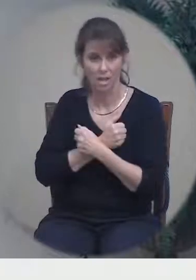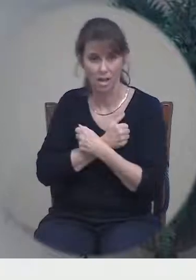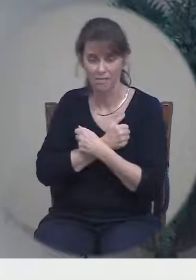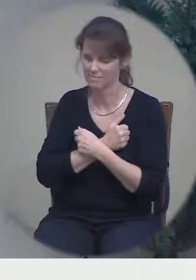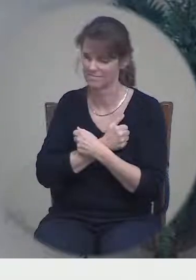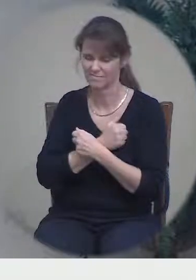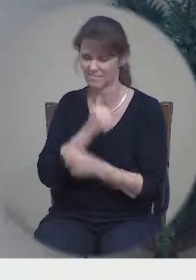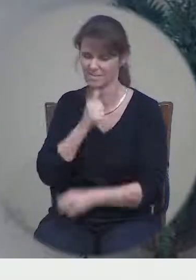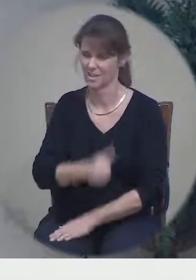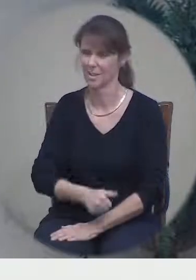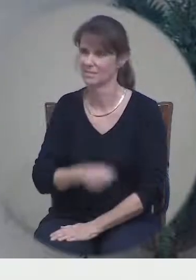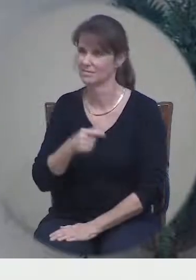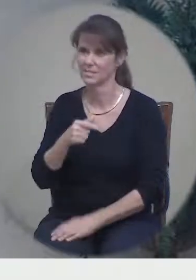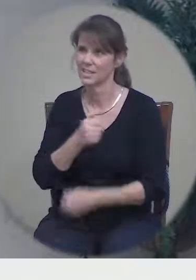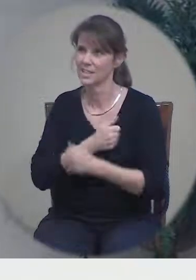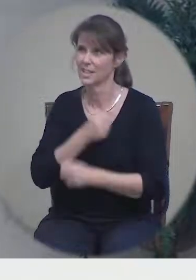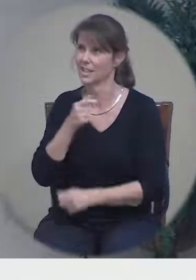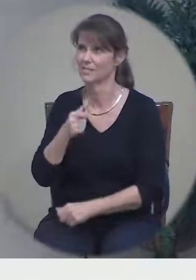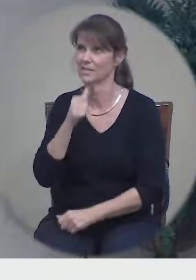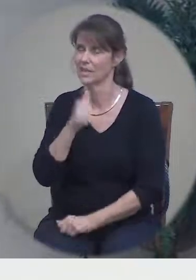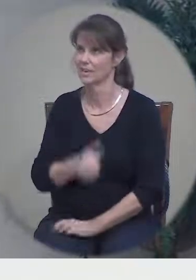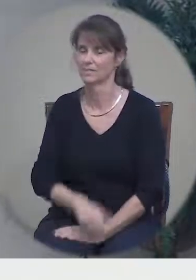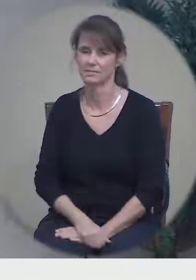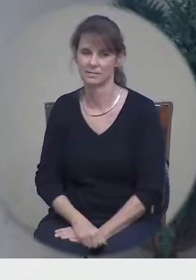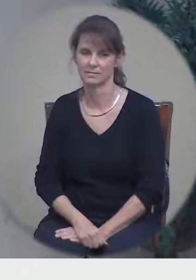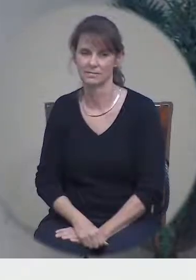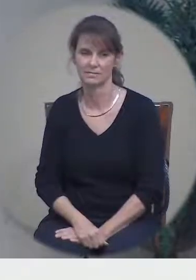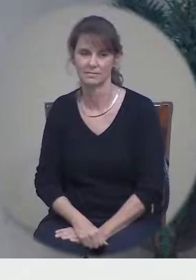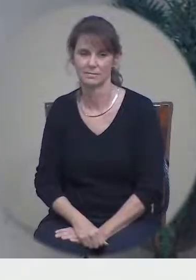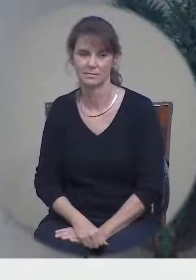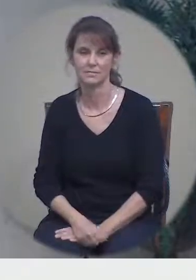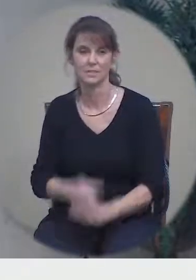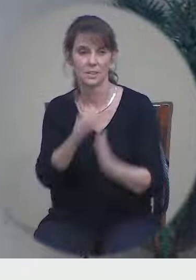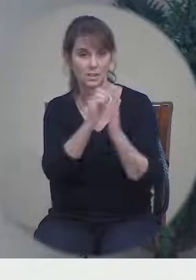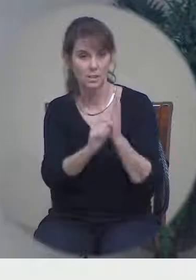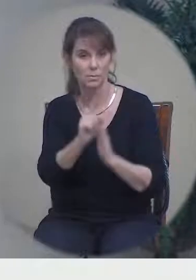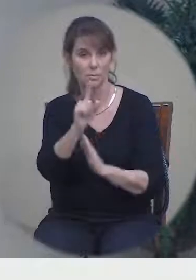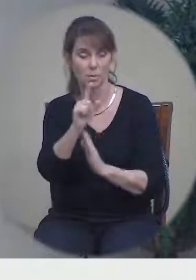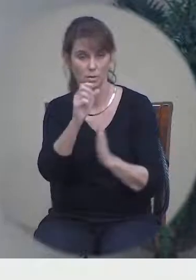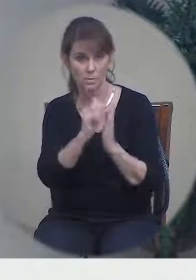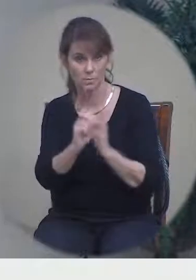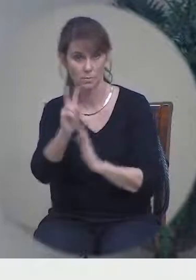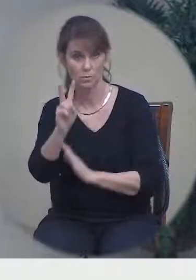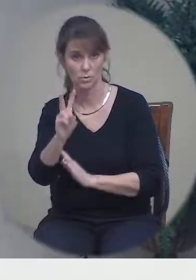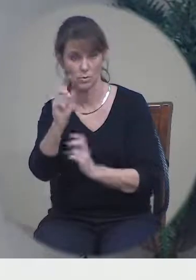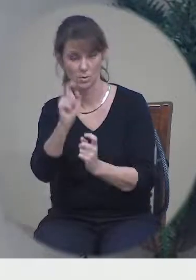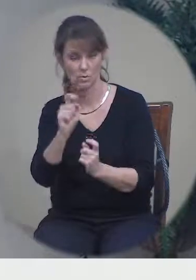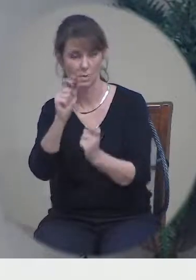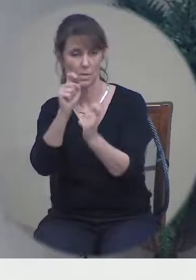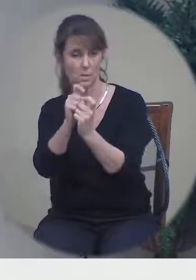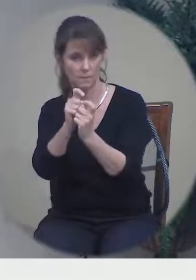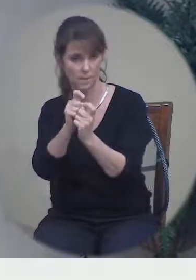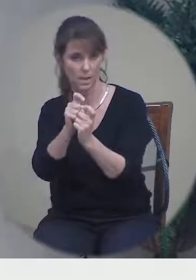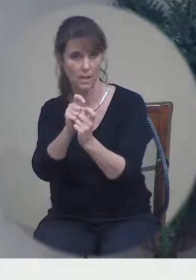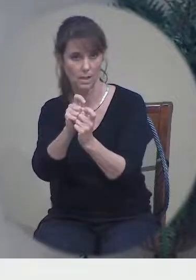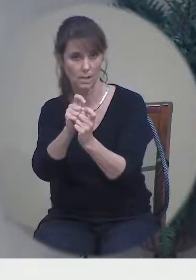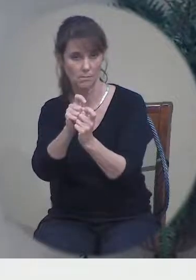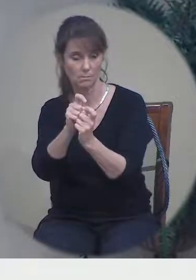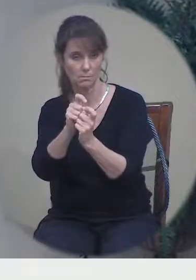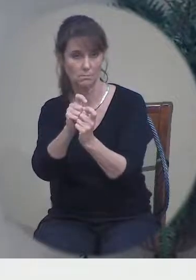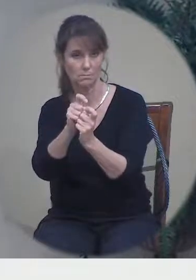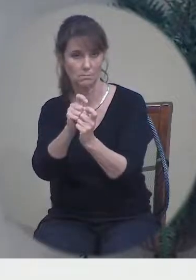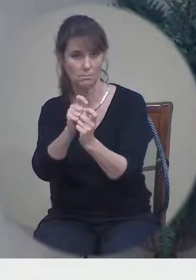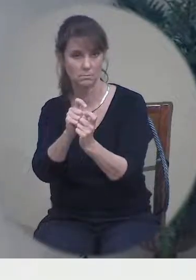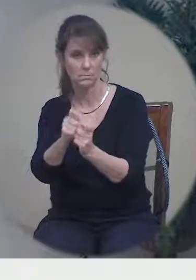he tries to prove his point. Here in chapters 1 and 2, specifically though, what